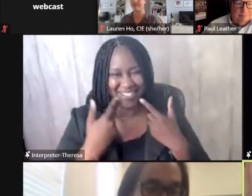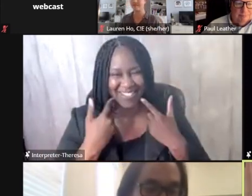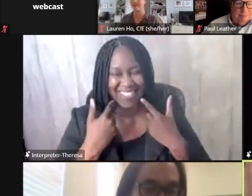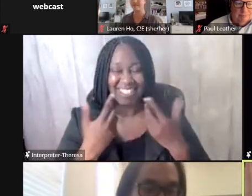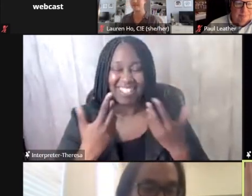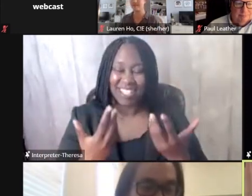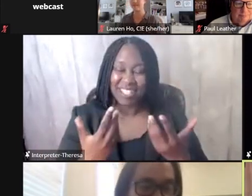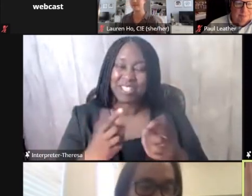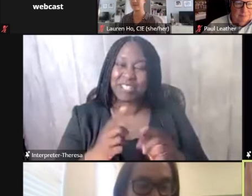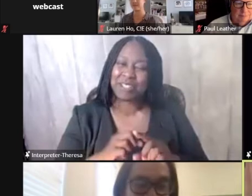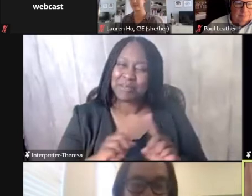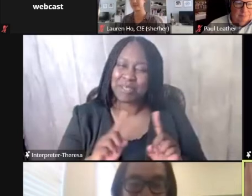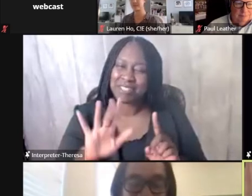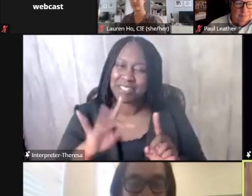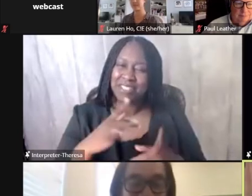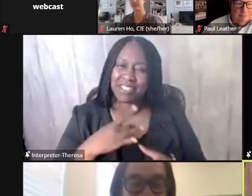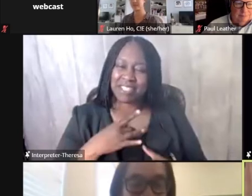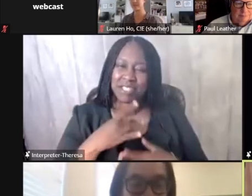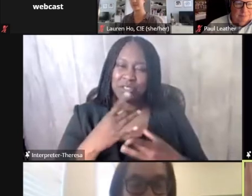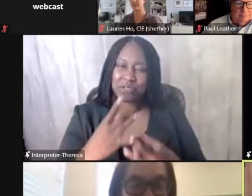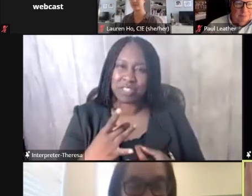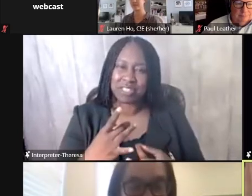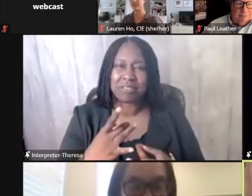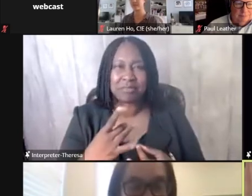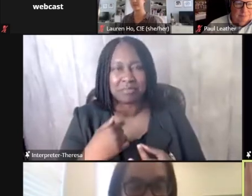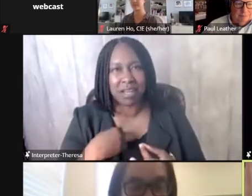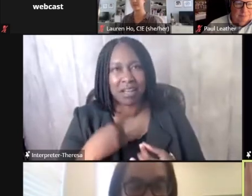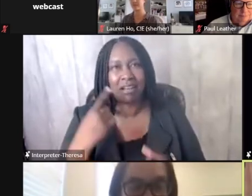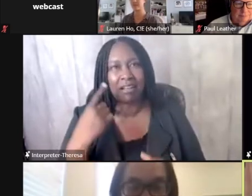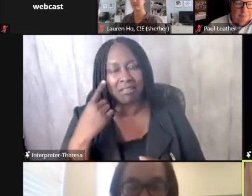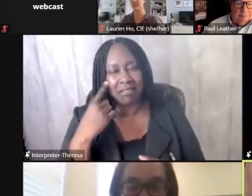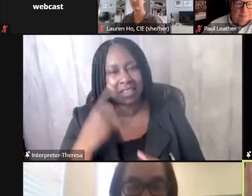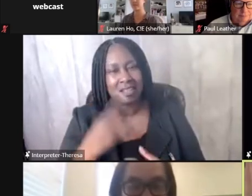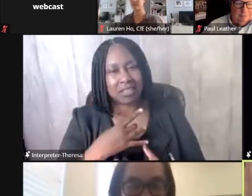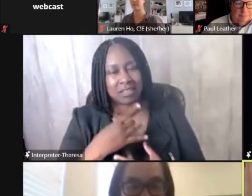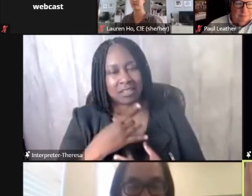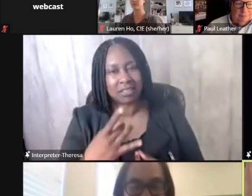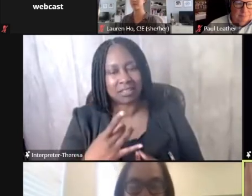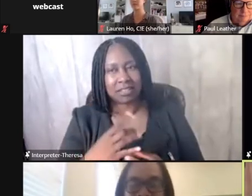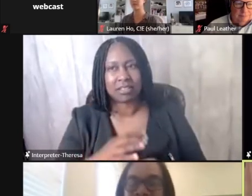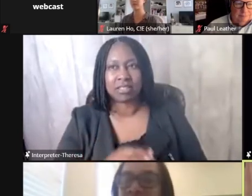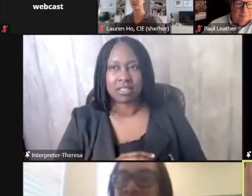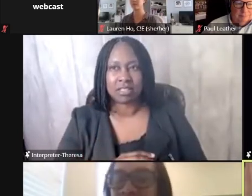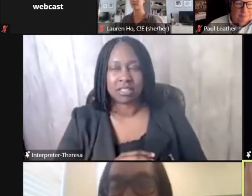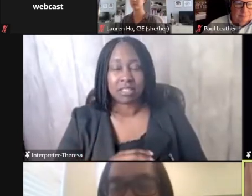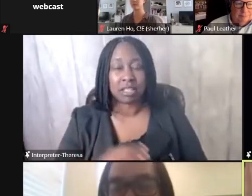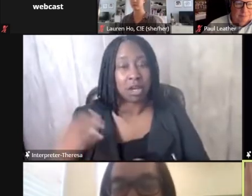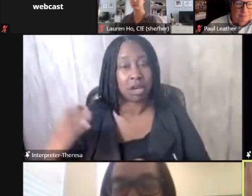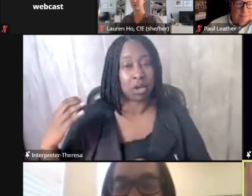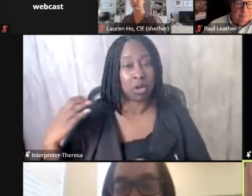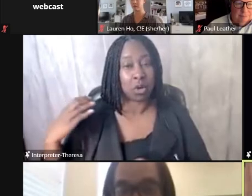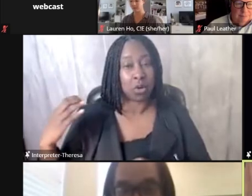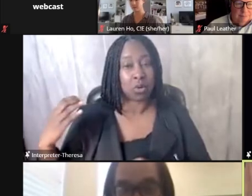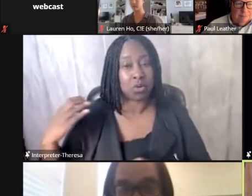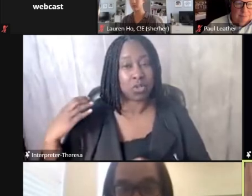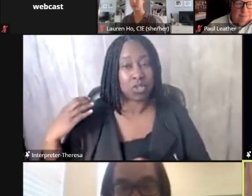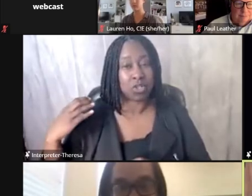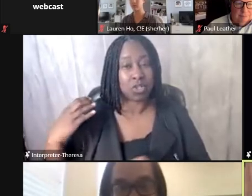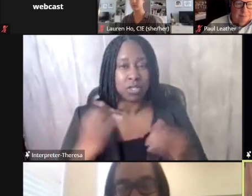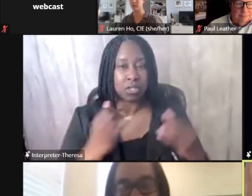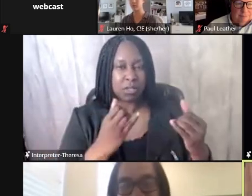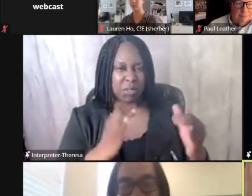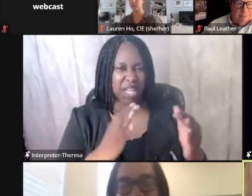But what's interesting is I think the way that coaches coach players